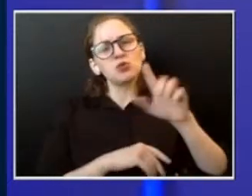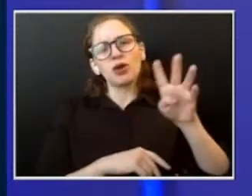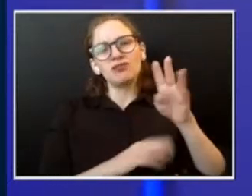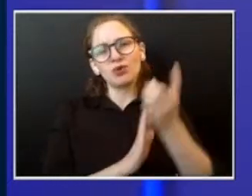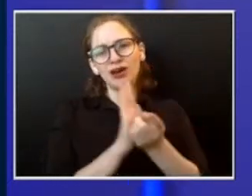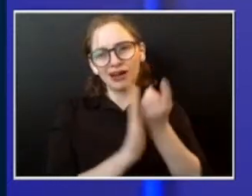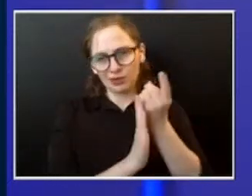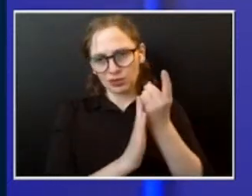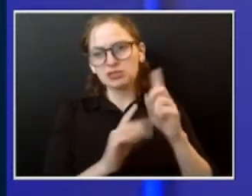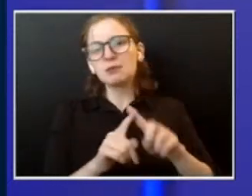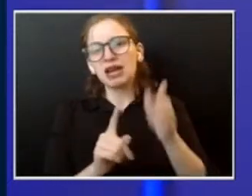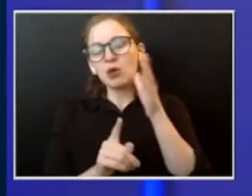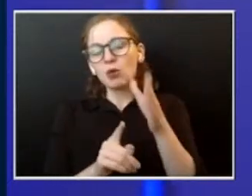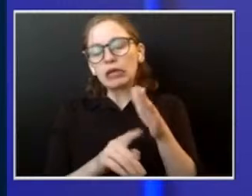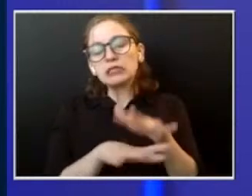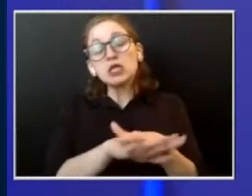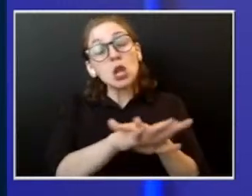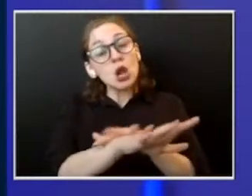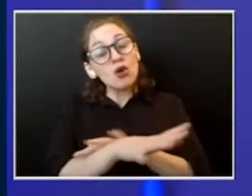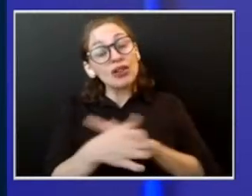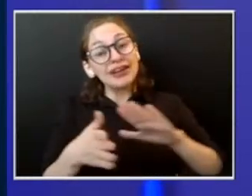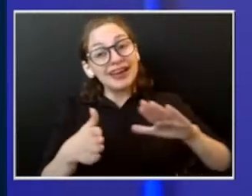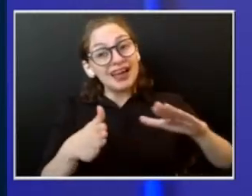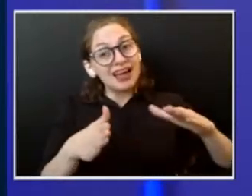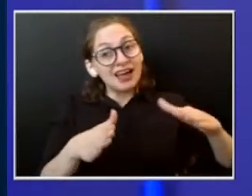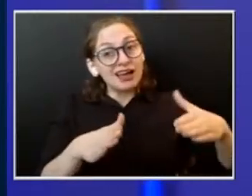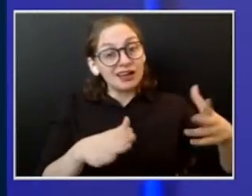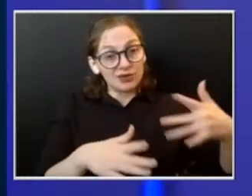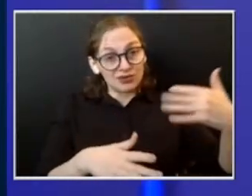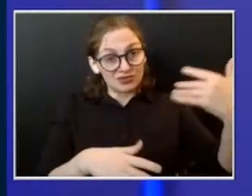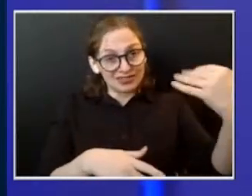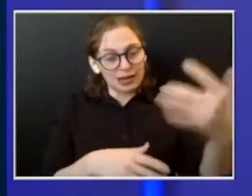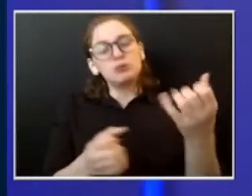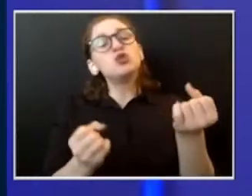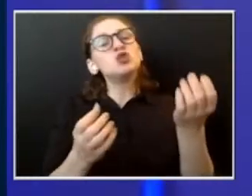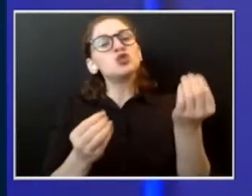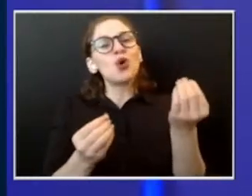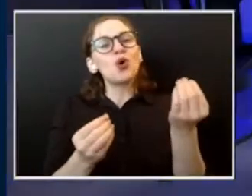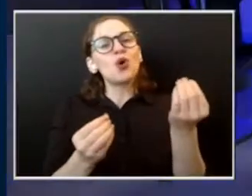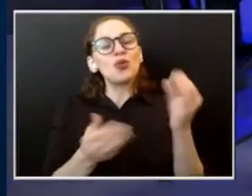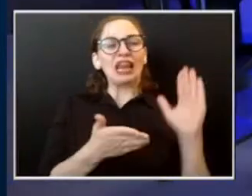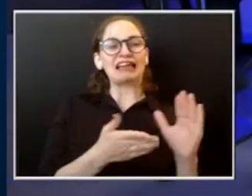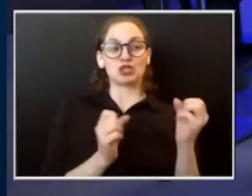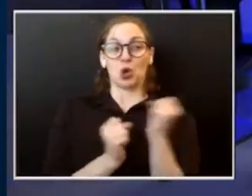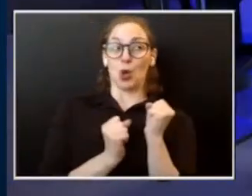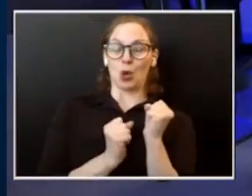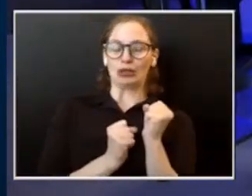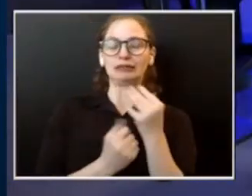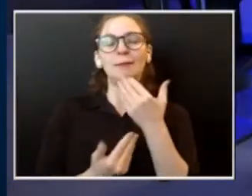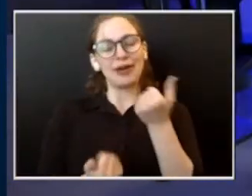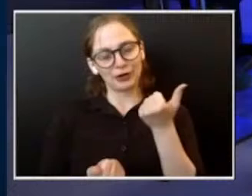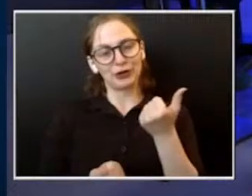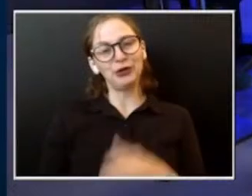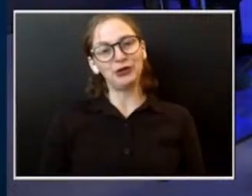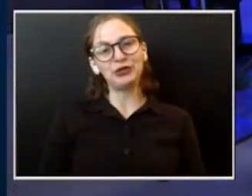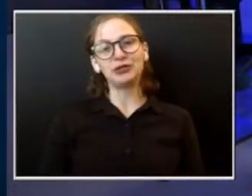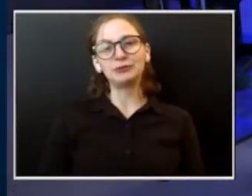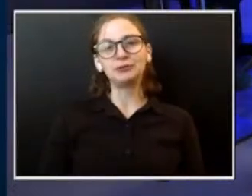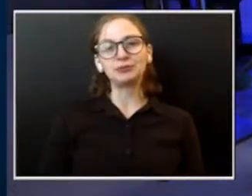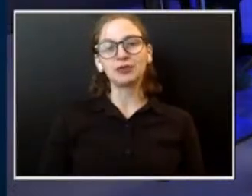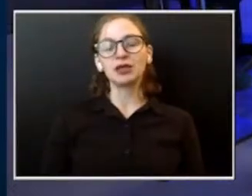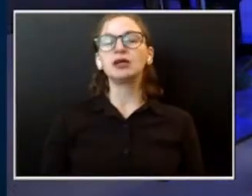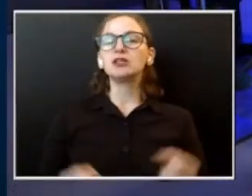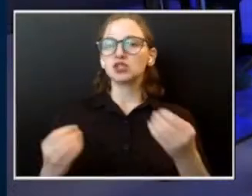time. So the less cold it is, the better off you are long term. So things got a lot more complicated. We're going to talk about this